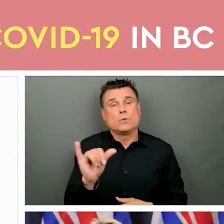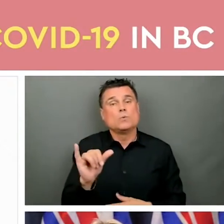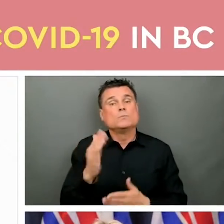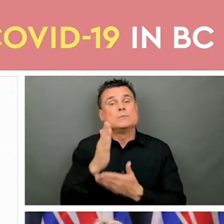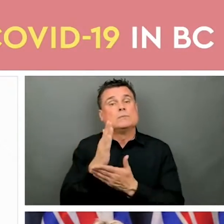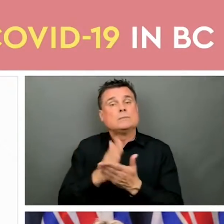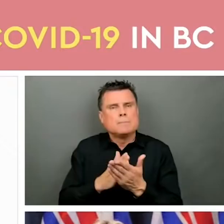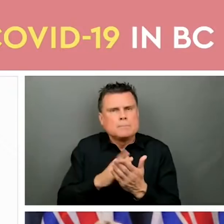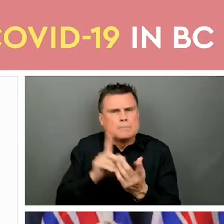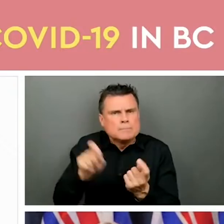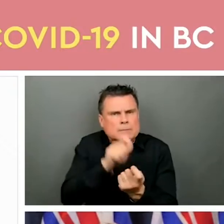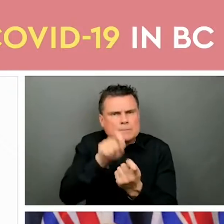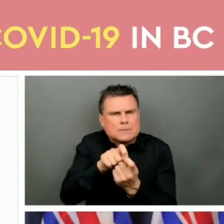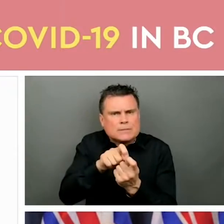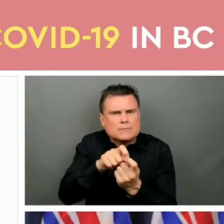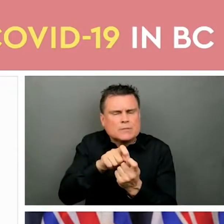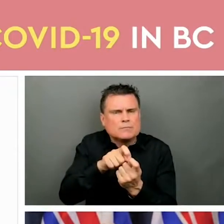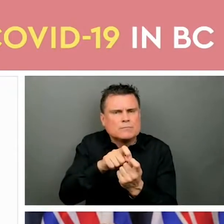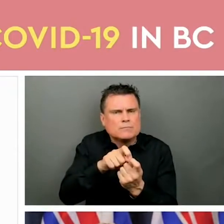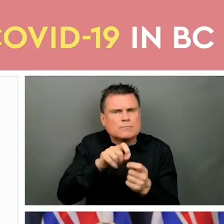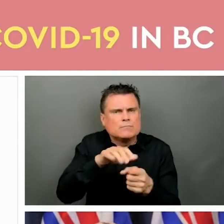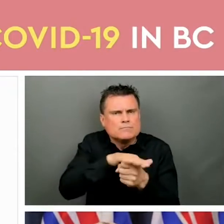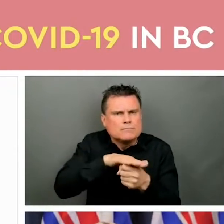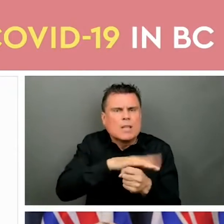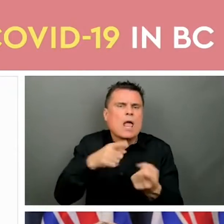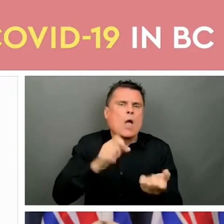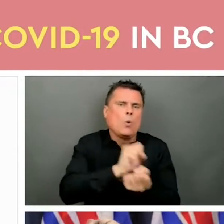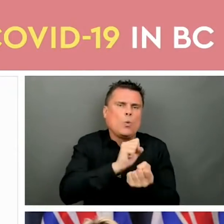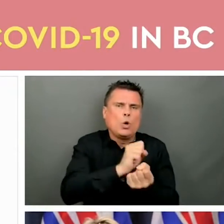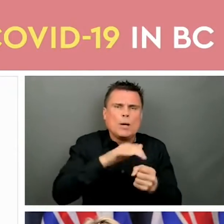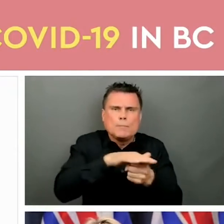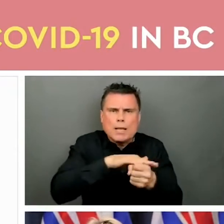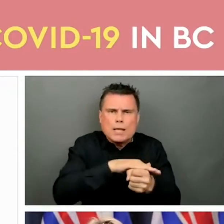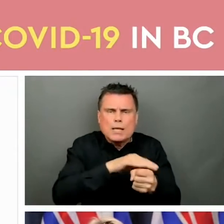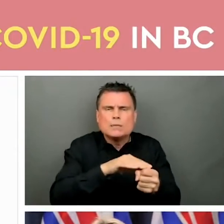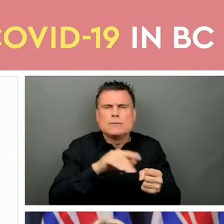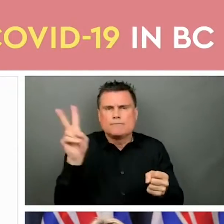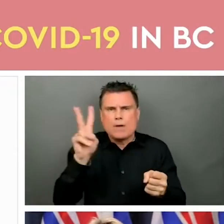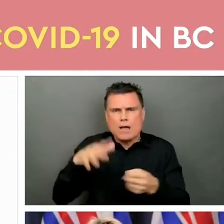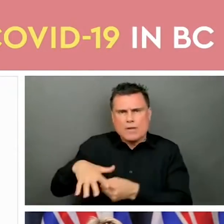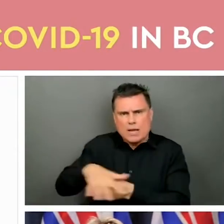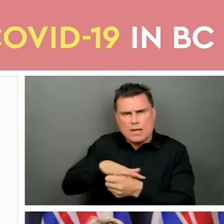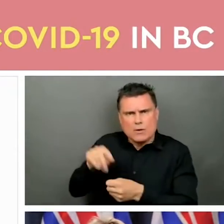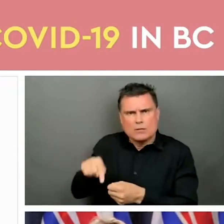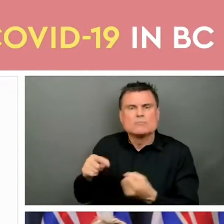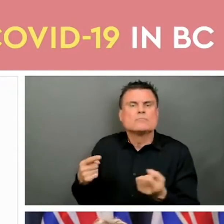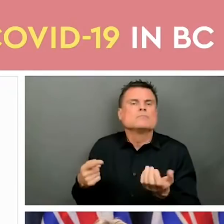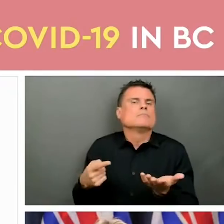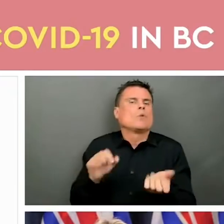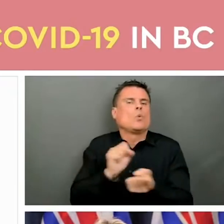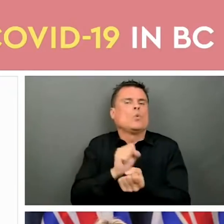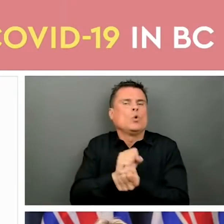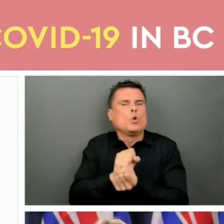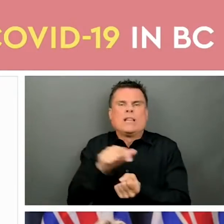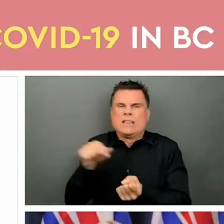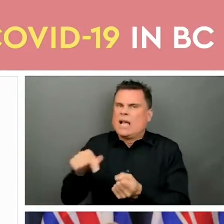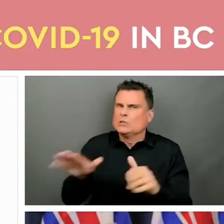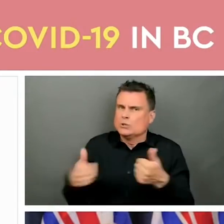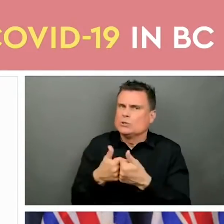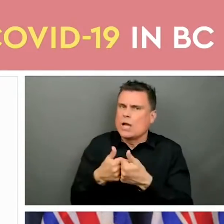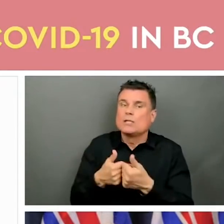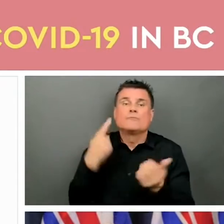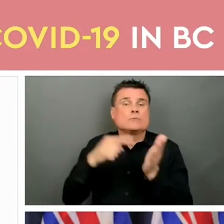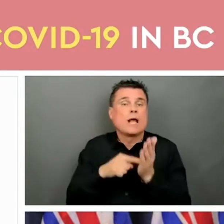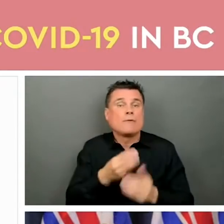in maintaining COVID safety plans is really challenging, particularly in food processing, our farms with